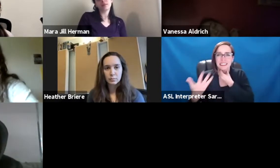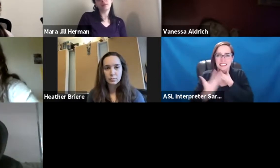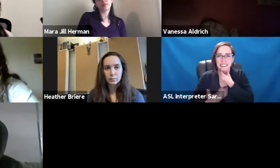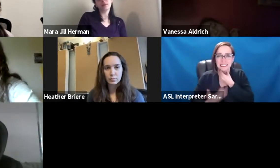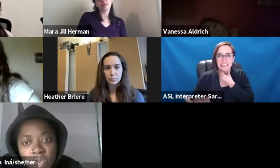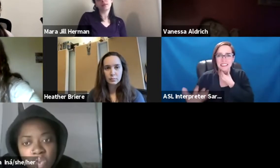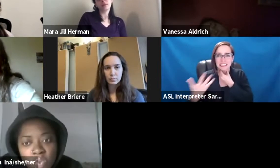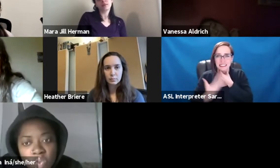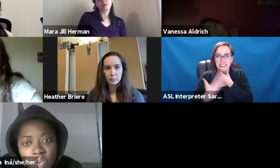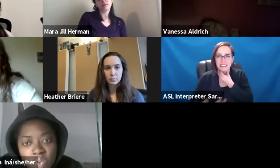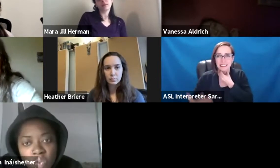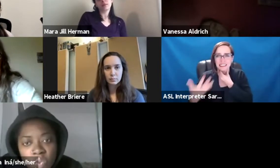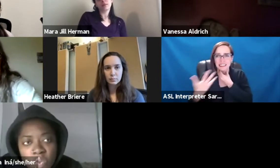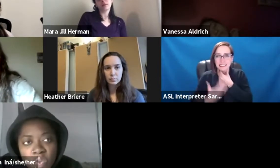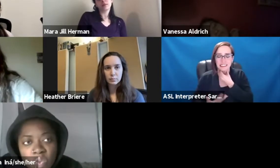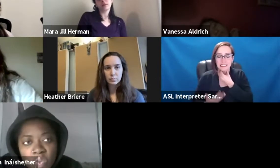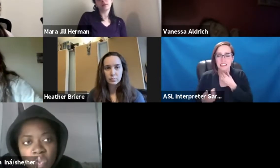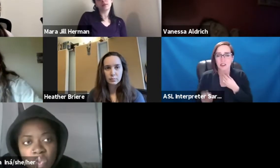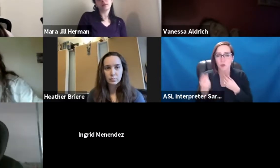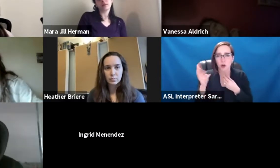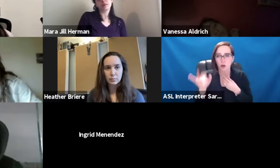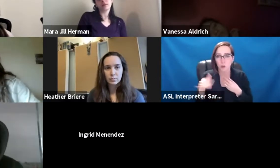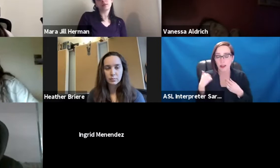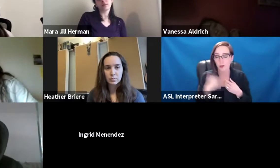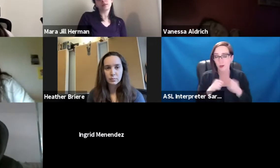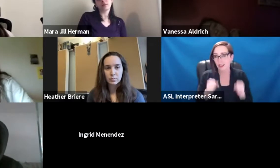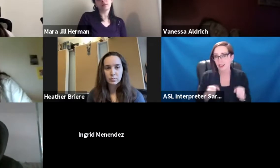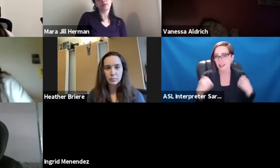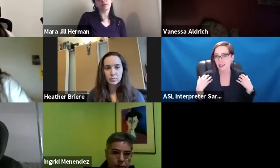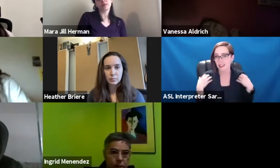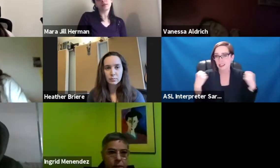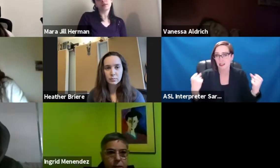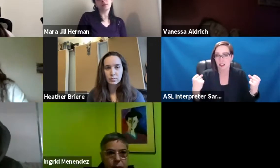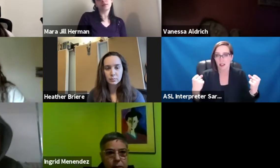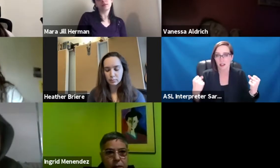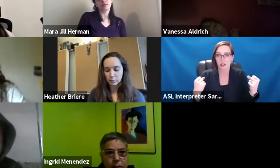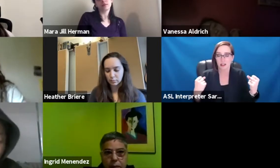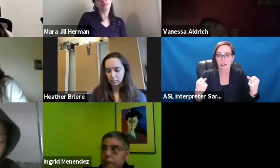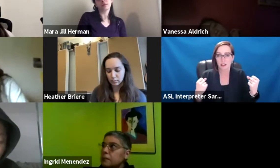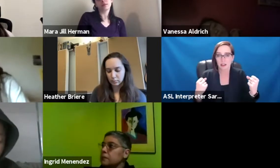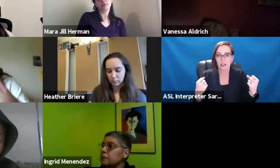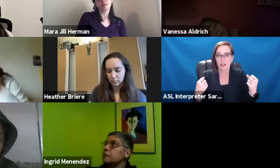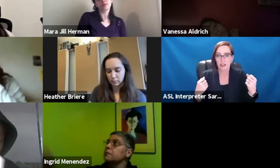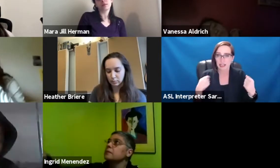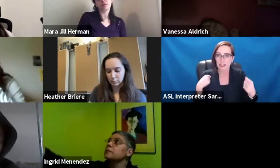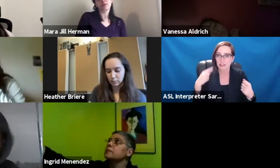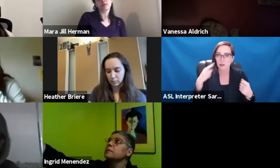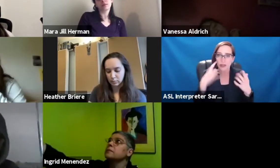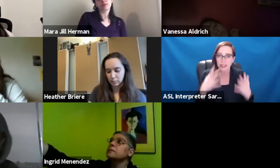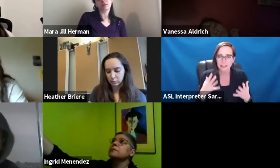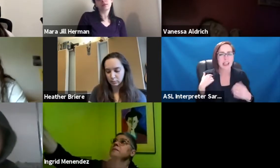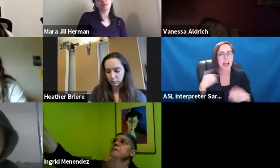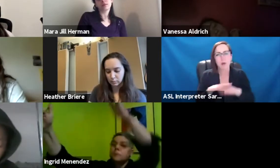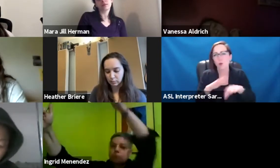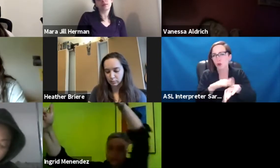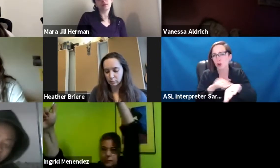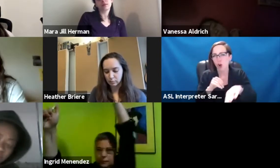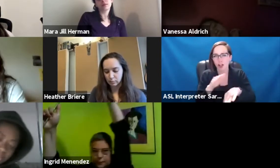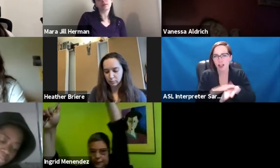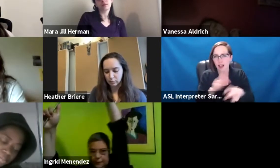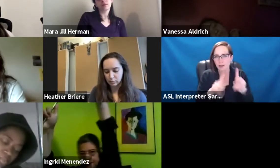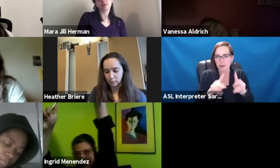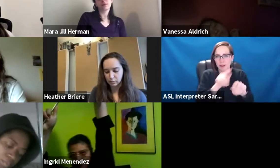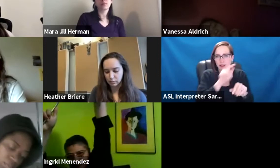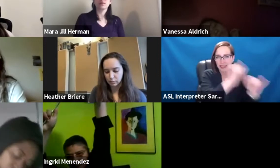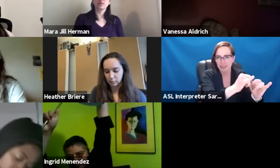One of the ways we heal is by being witnessed. We won't call on people individually to witness, but to